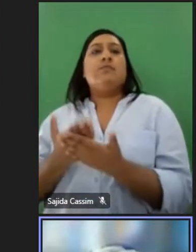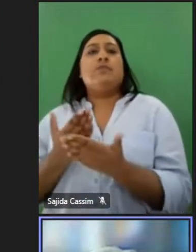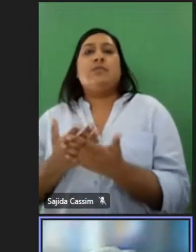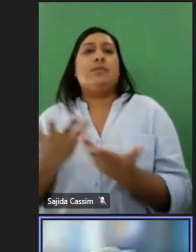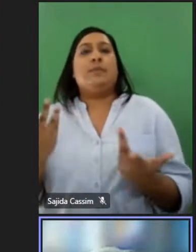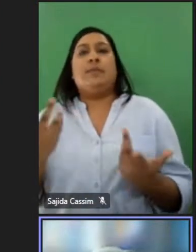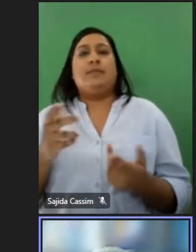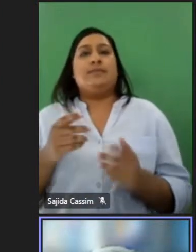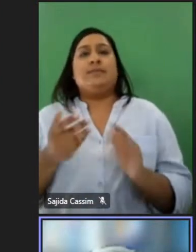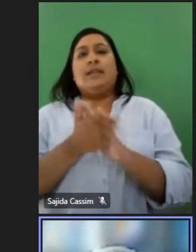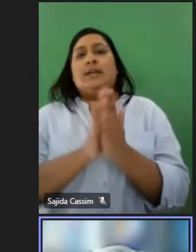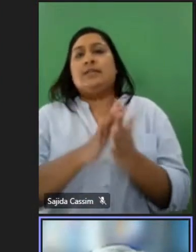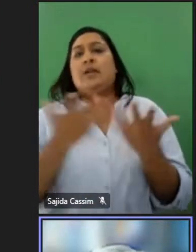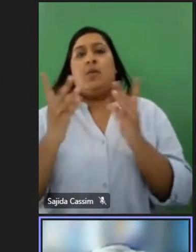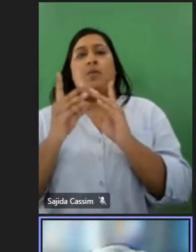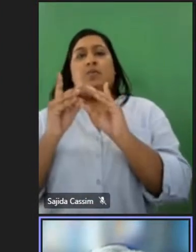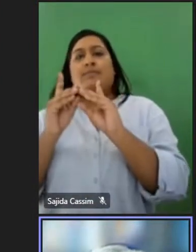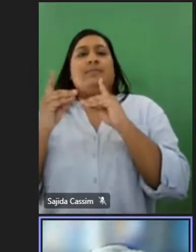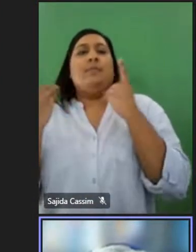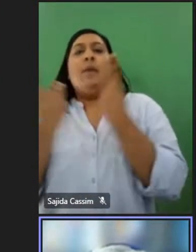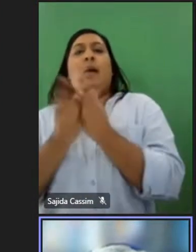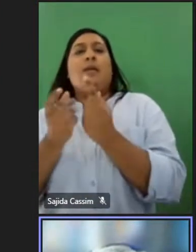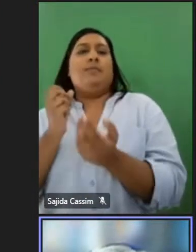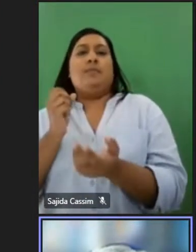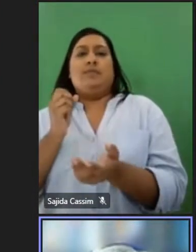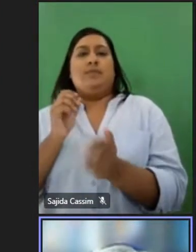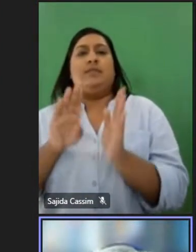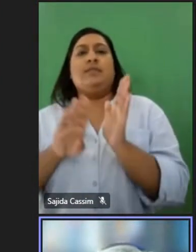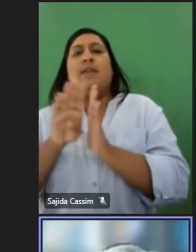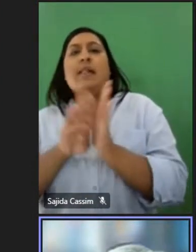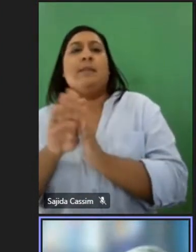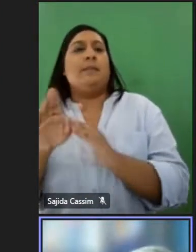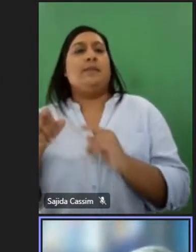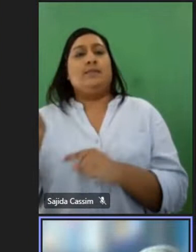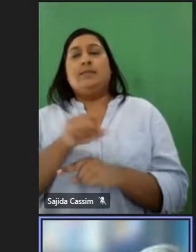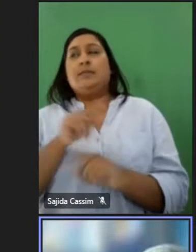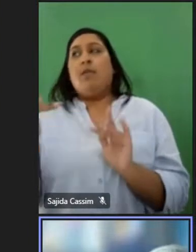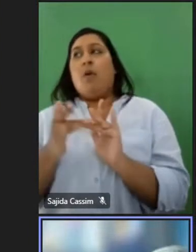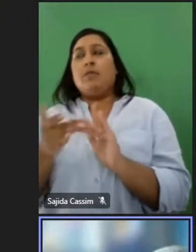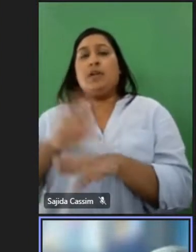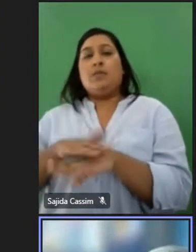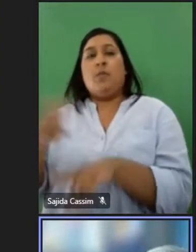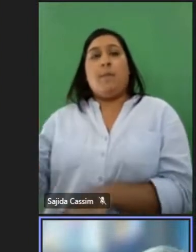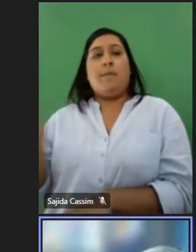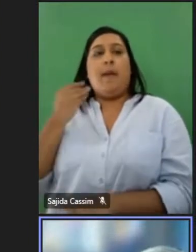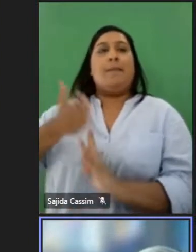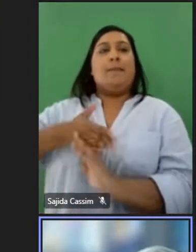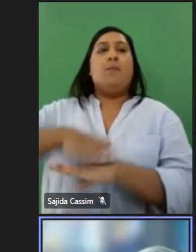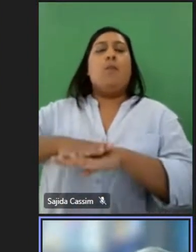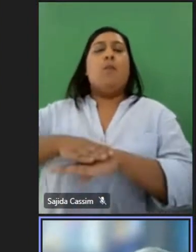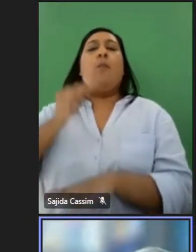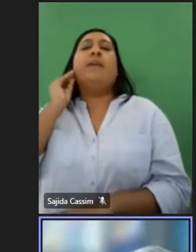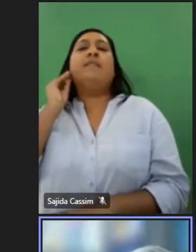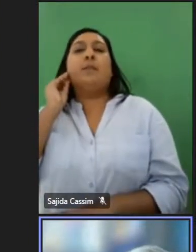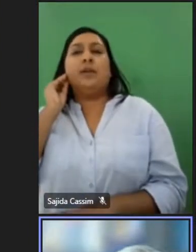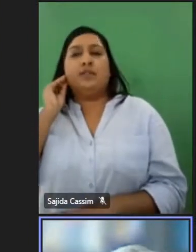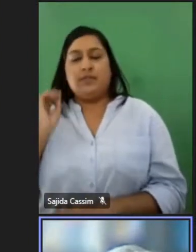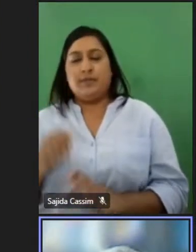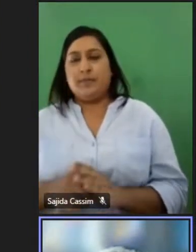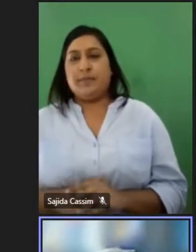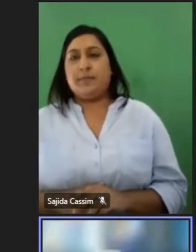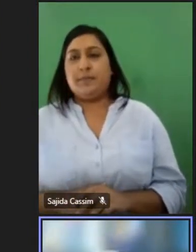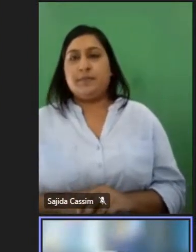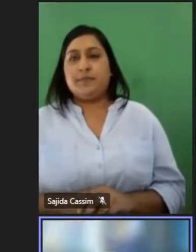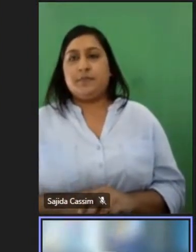the Department of Social Development about the services and interventions available. There seemed to be